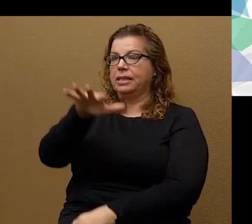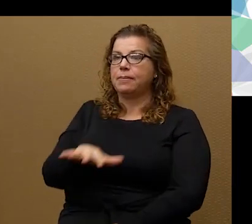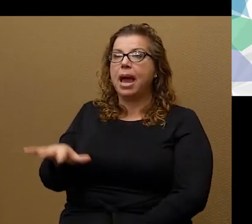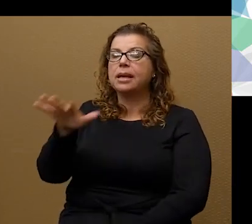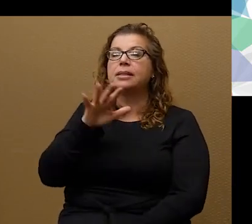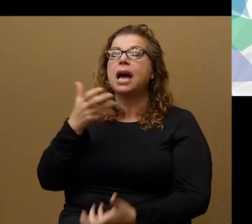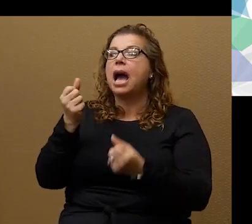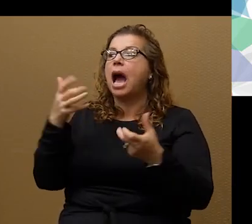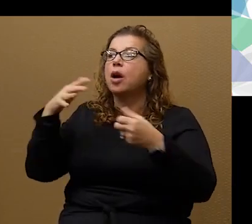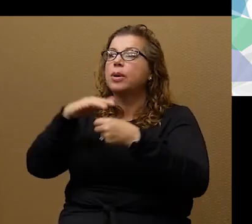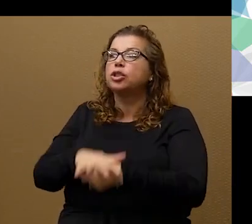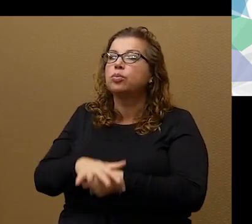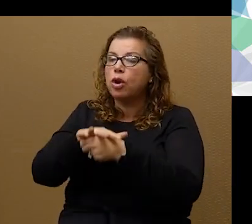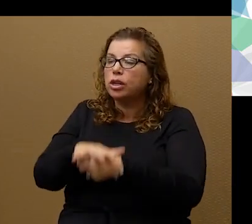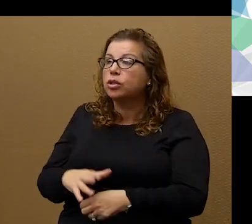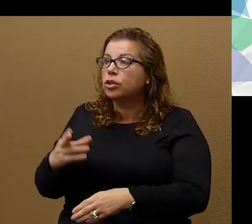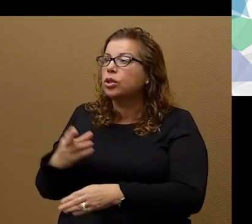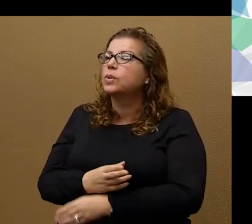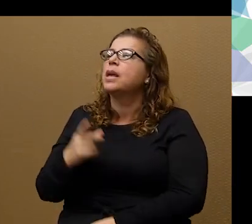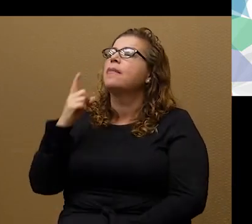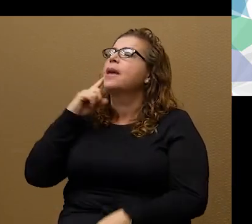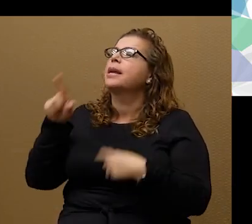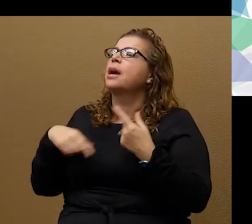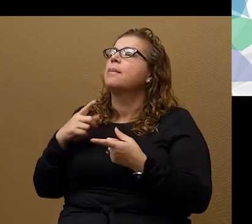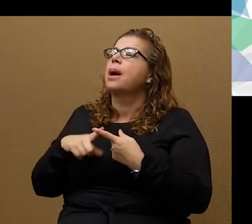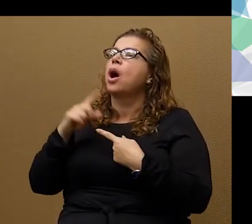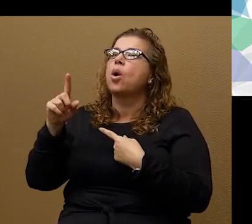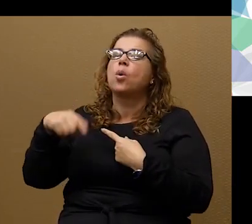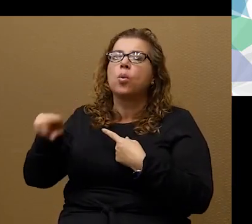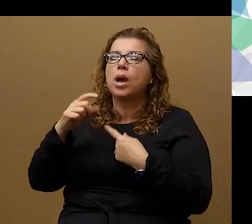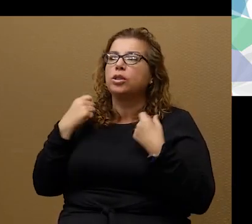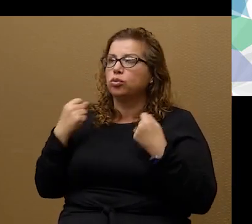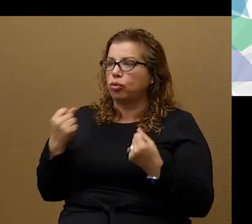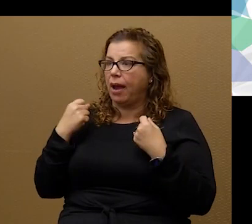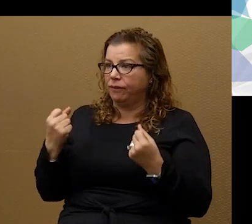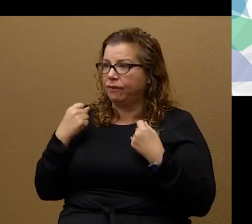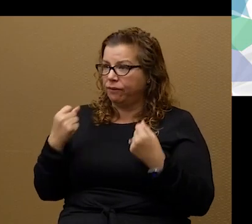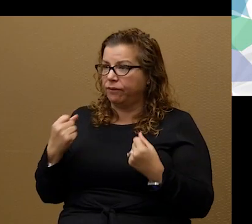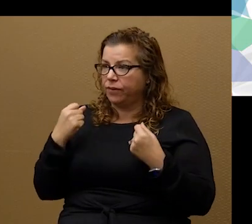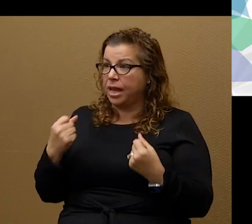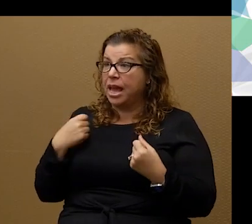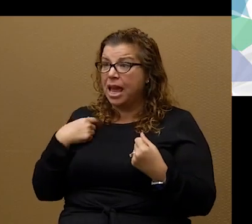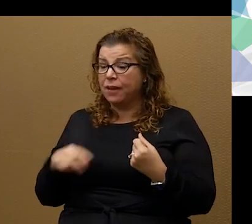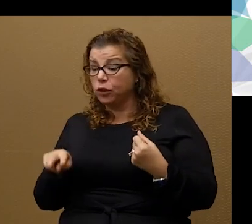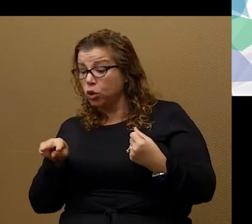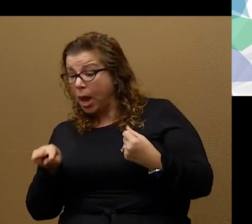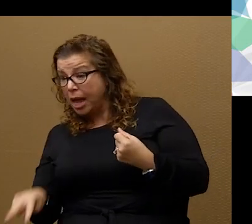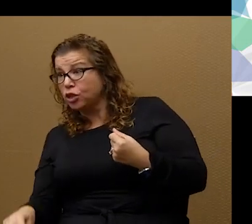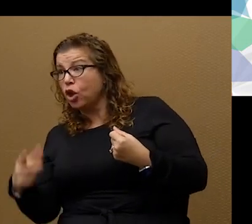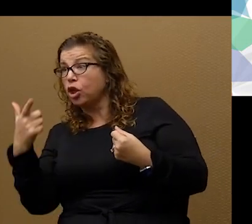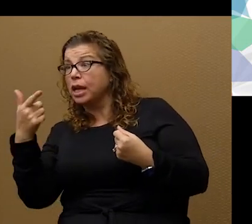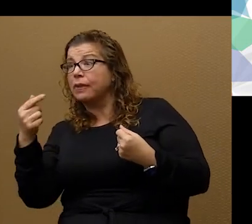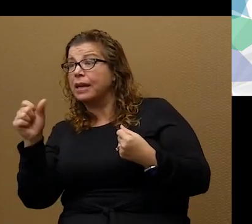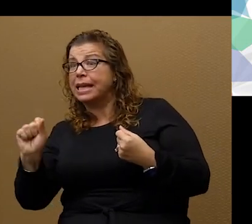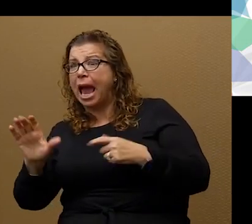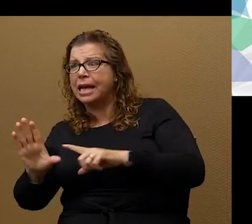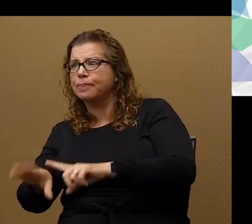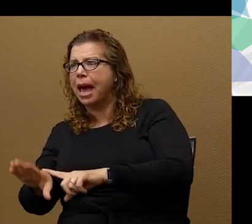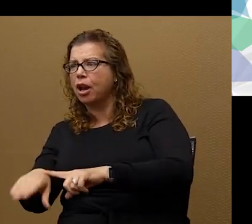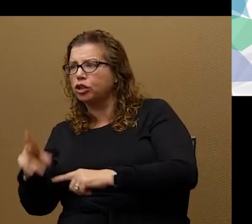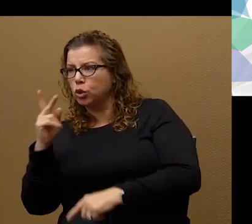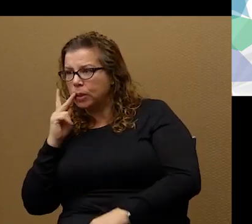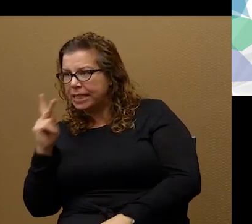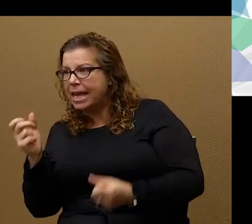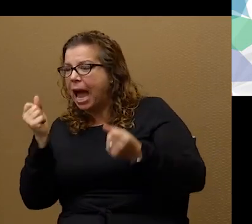to put on things. Think about driving a car. If you had to look at the gas pedal to see how much you were pushing, it